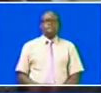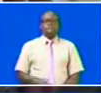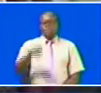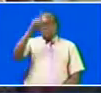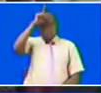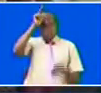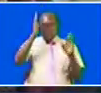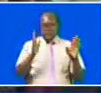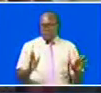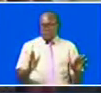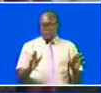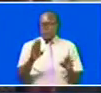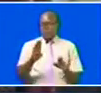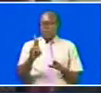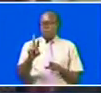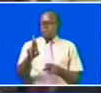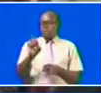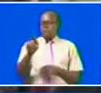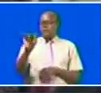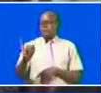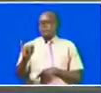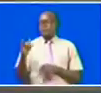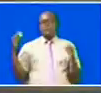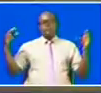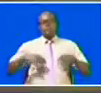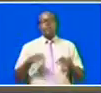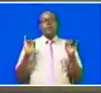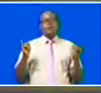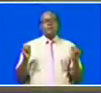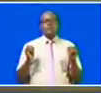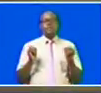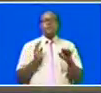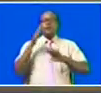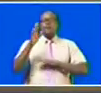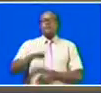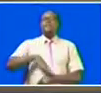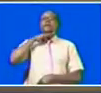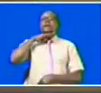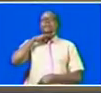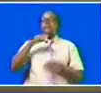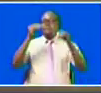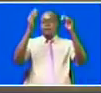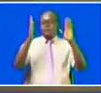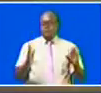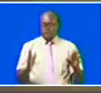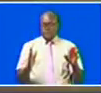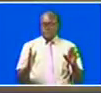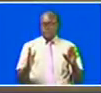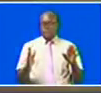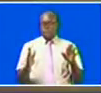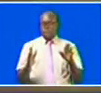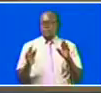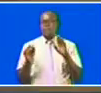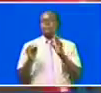Villagers in Chesingoro Bureti area waking up to the shocking news of the murder of Willie Sang, a teacher at Cheborge High